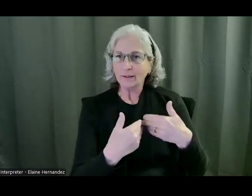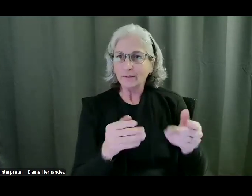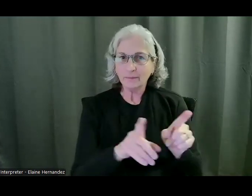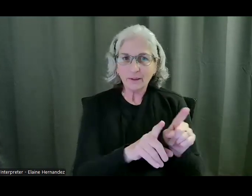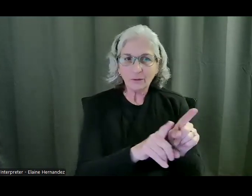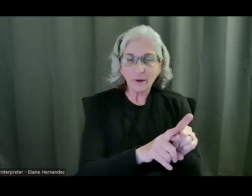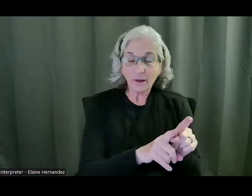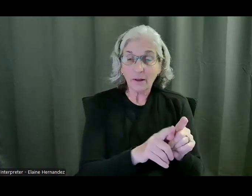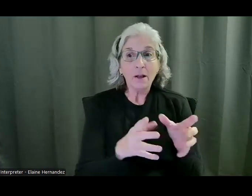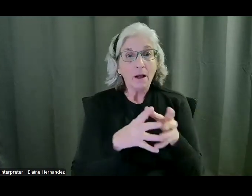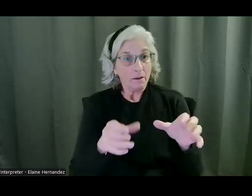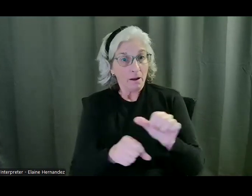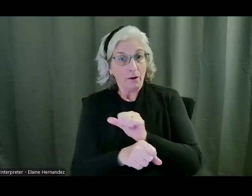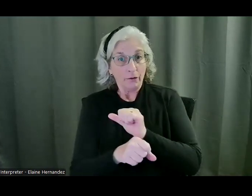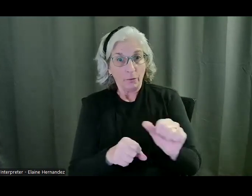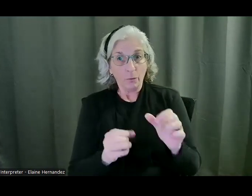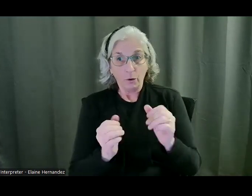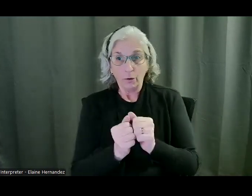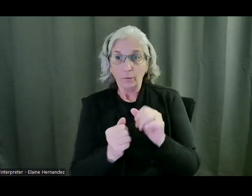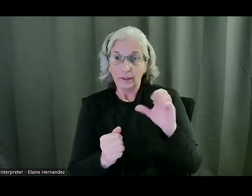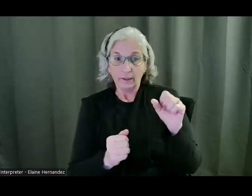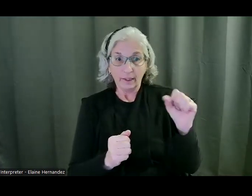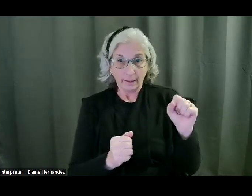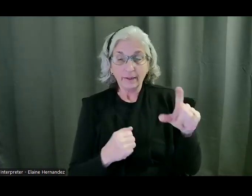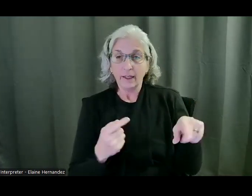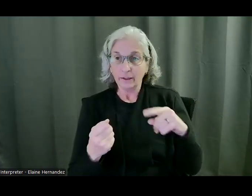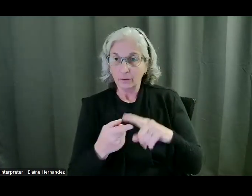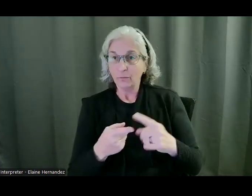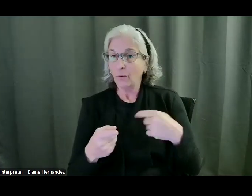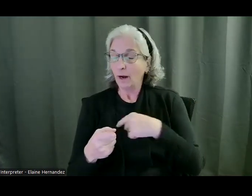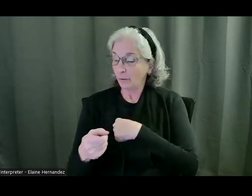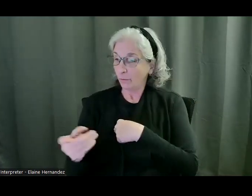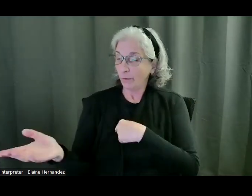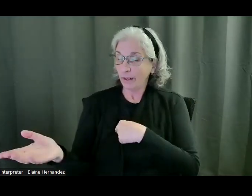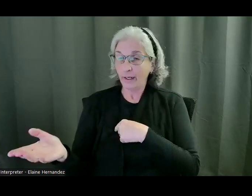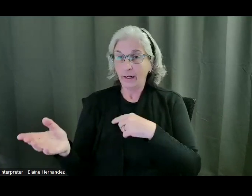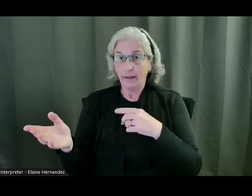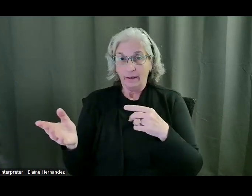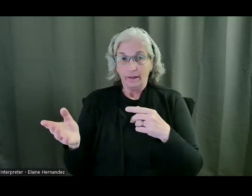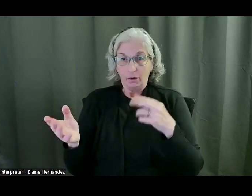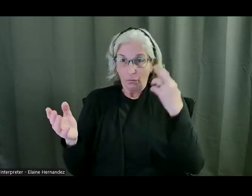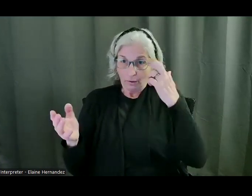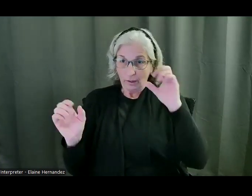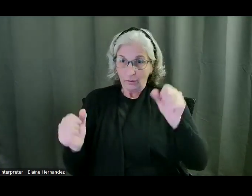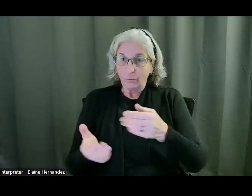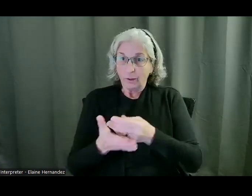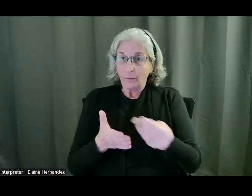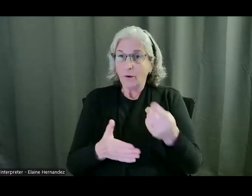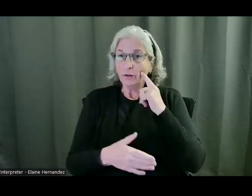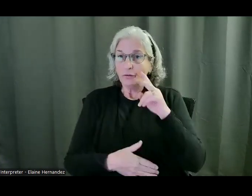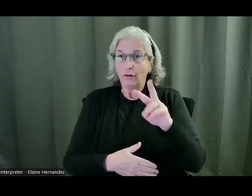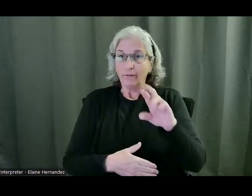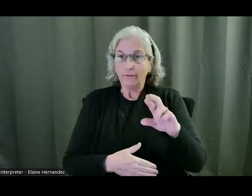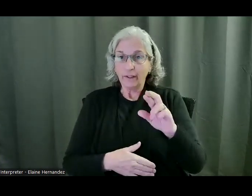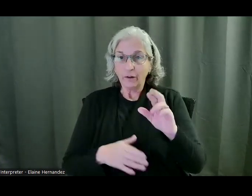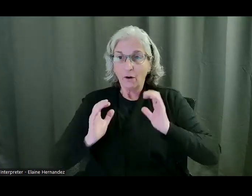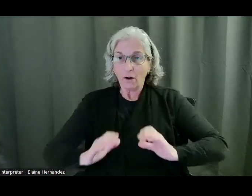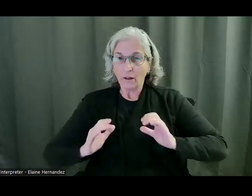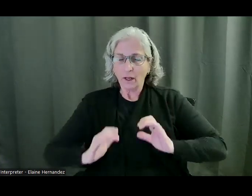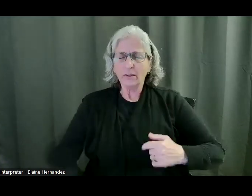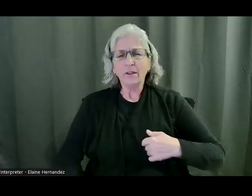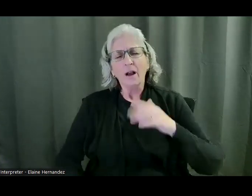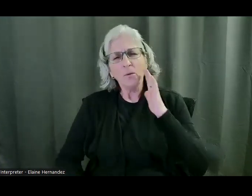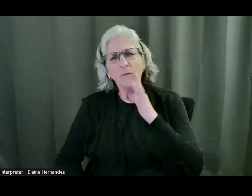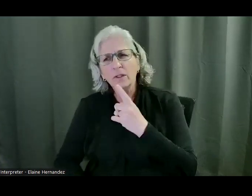with CSS, once we brought it out as a service that we could purchase for VR clients, it was, for I would say the first